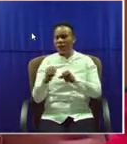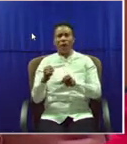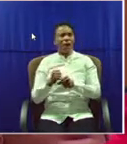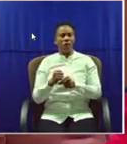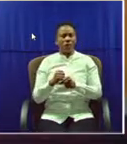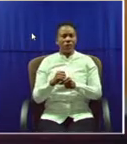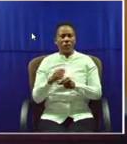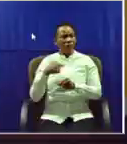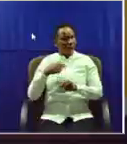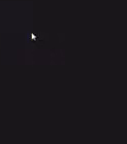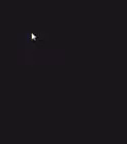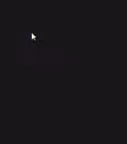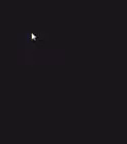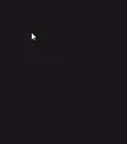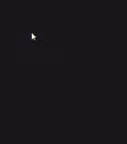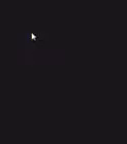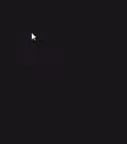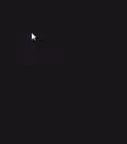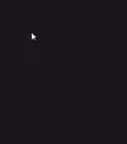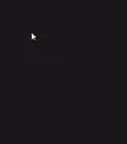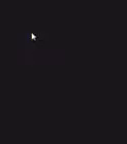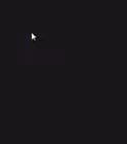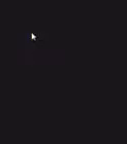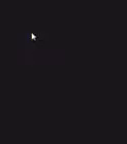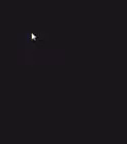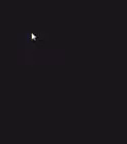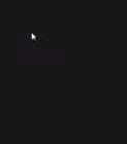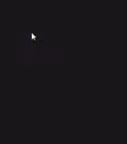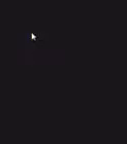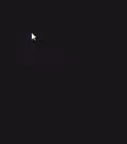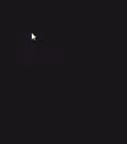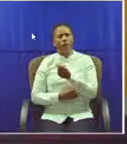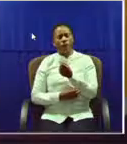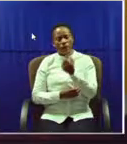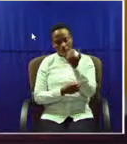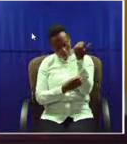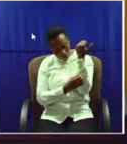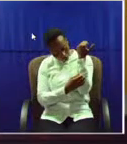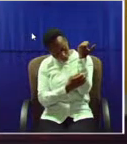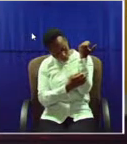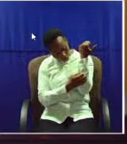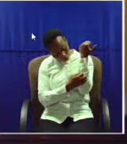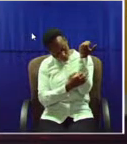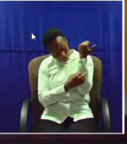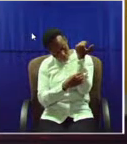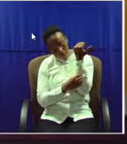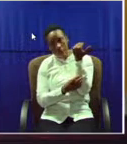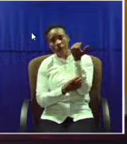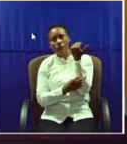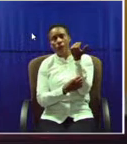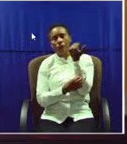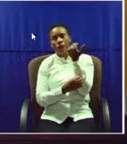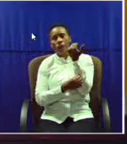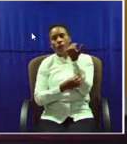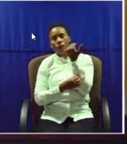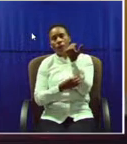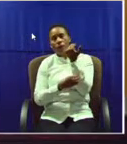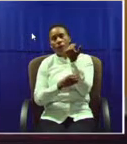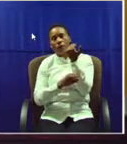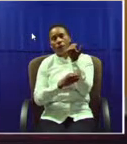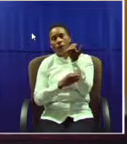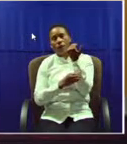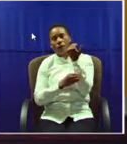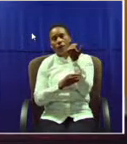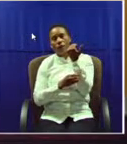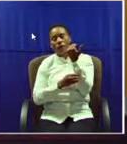Speaker. Aibo, this Speaker. Sergeant and Arms, Will you please assist